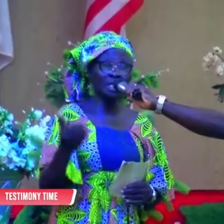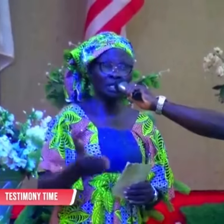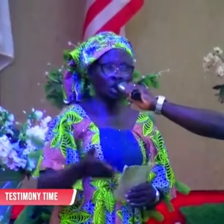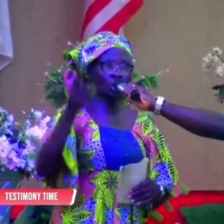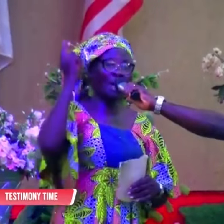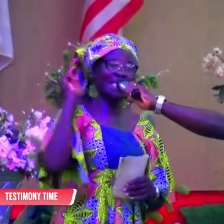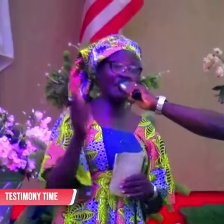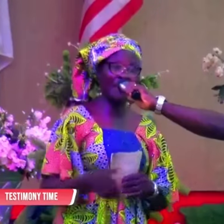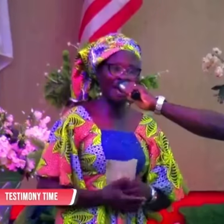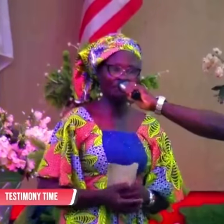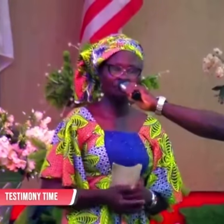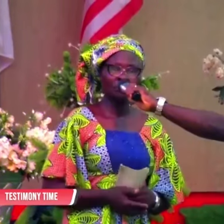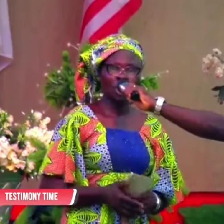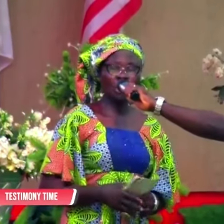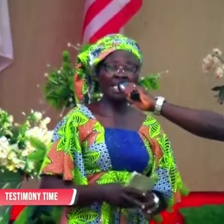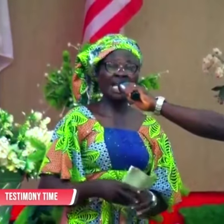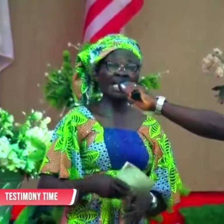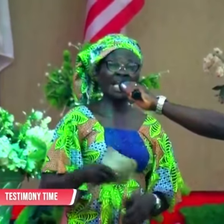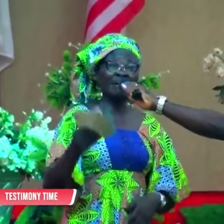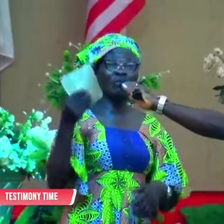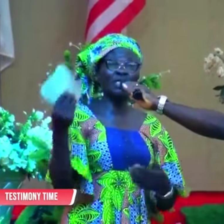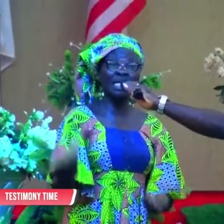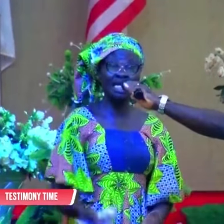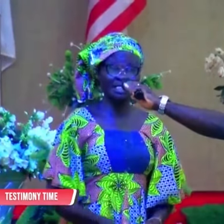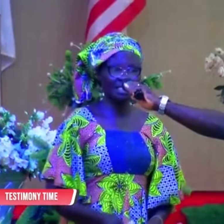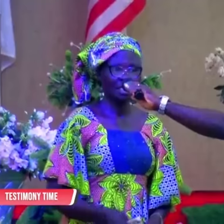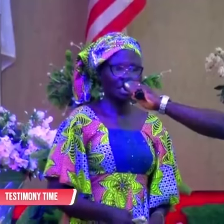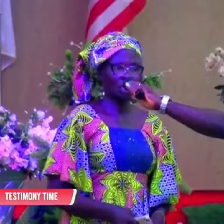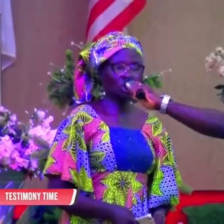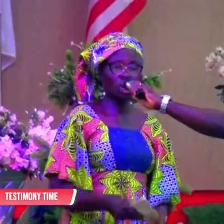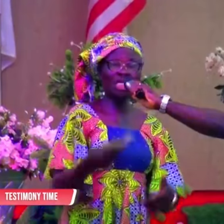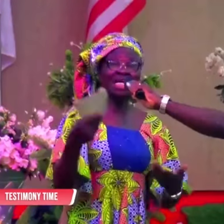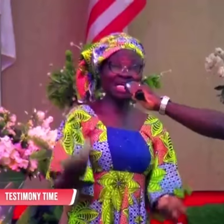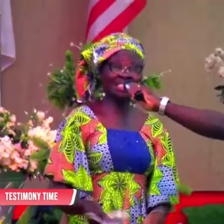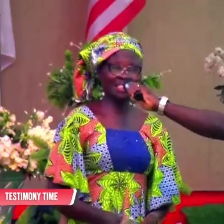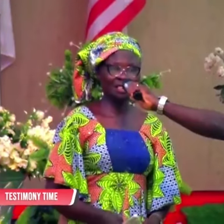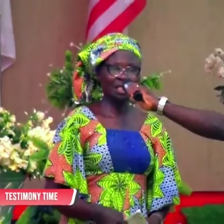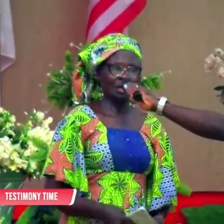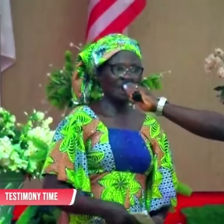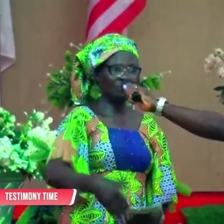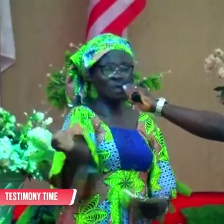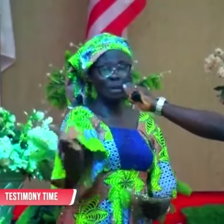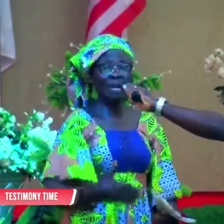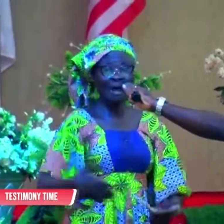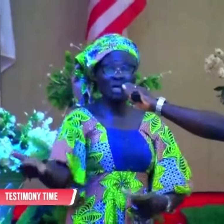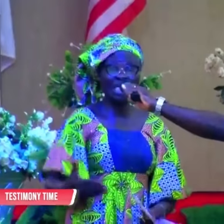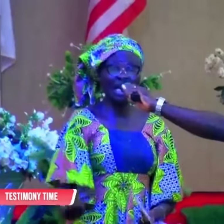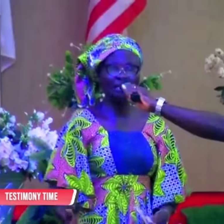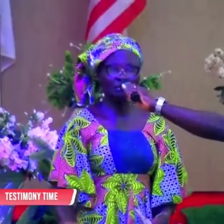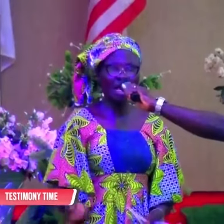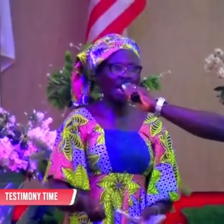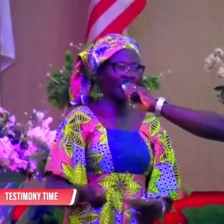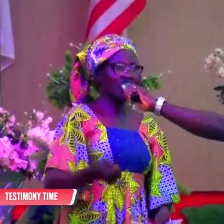omo mi olowa ni ababa o de je clearing forwarding agent so oni nonsense but won to mon bara won